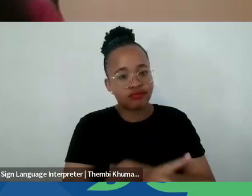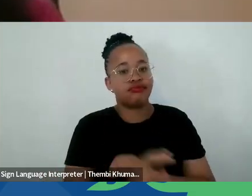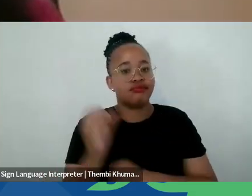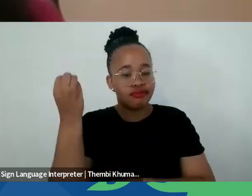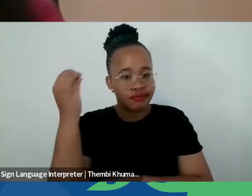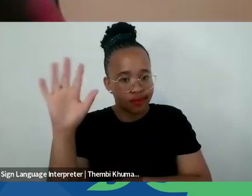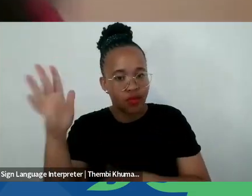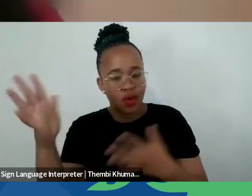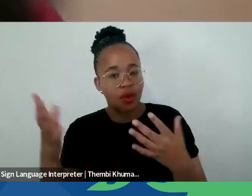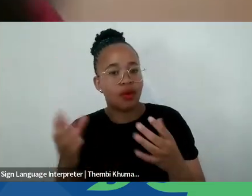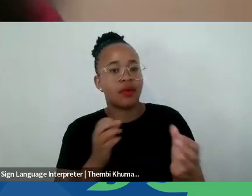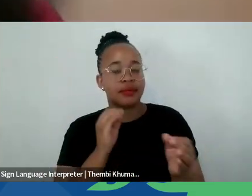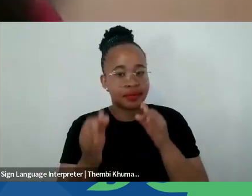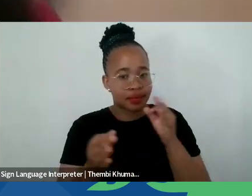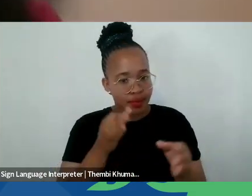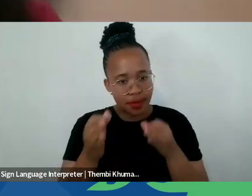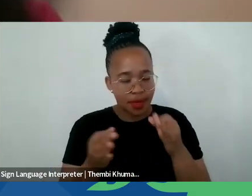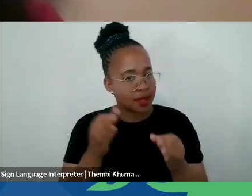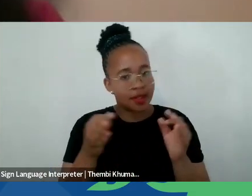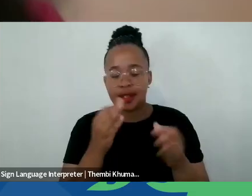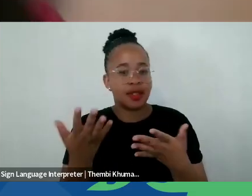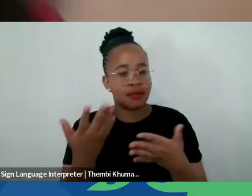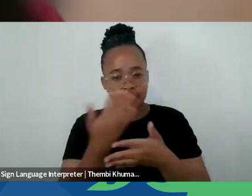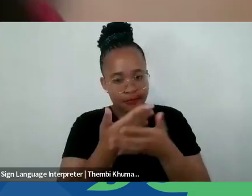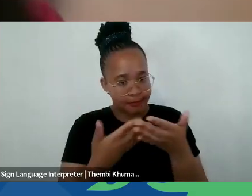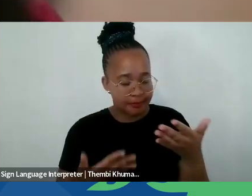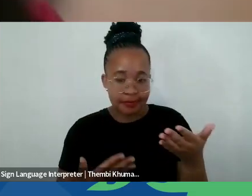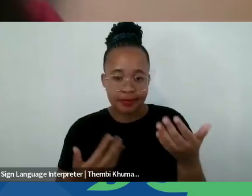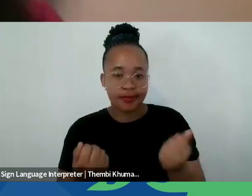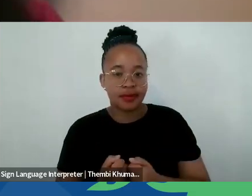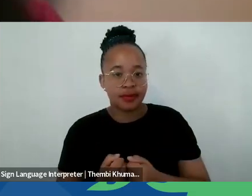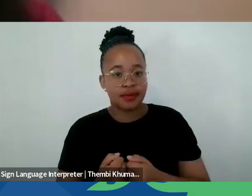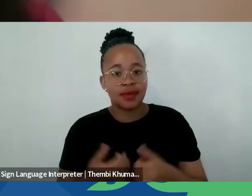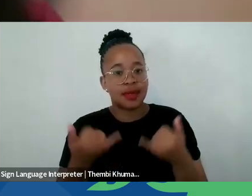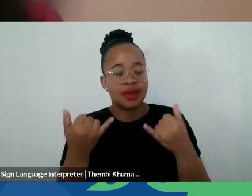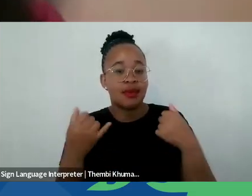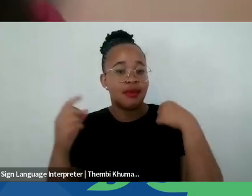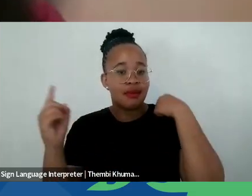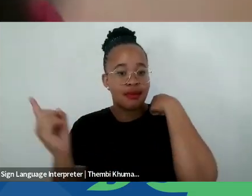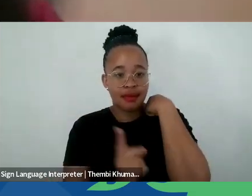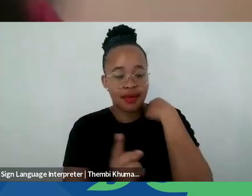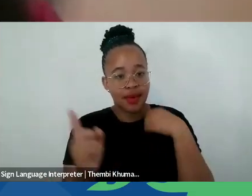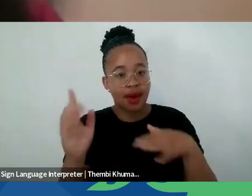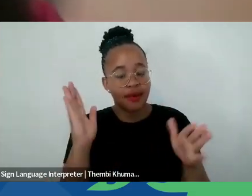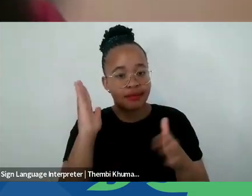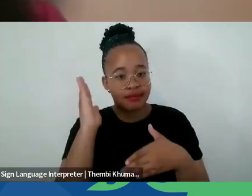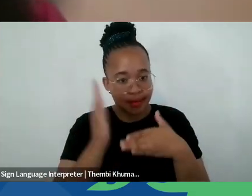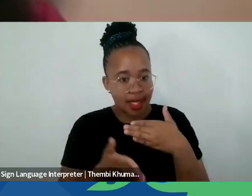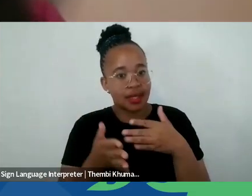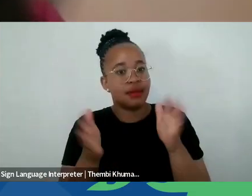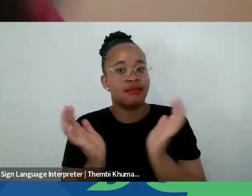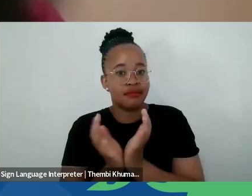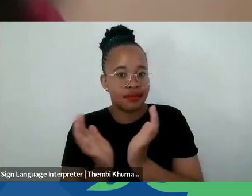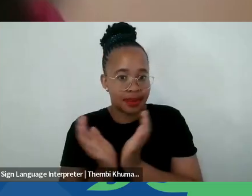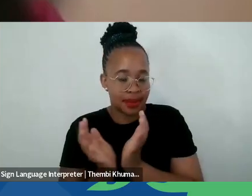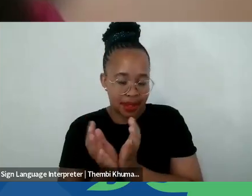the actual need and use of these guidelines. We are now at the end of our webinar,